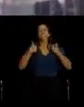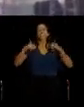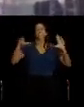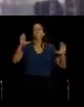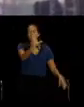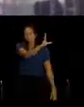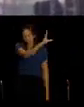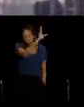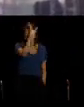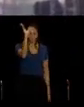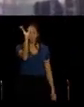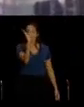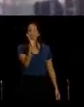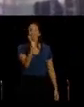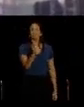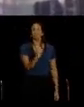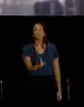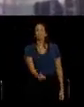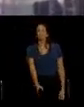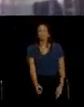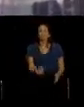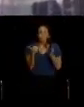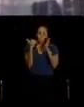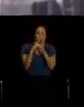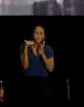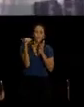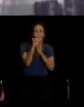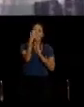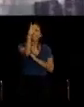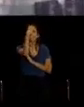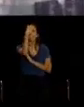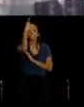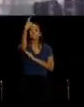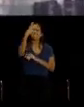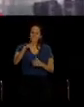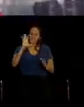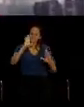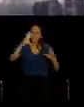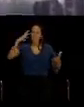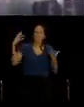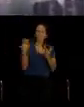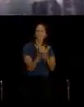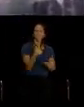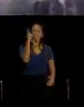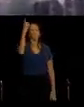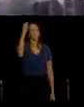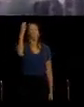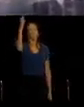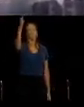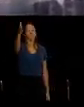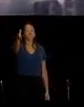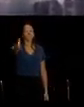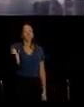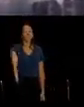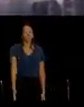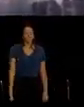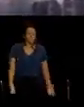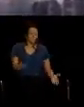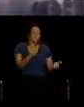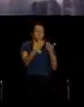gonna take. A million dreams for the world we're gonna